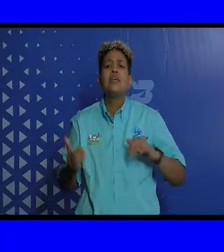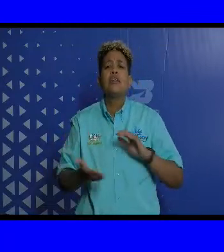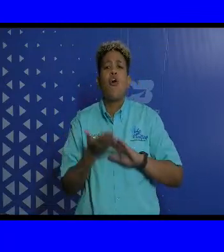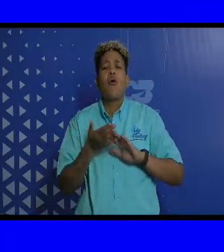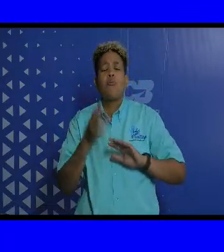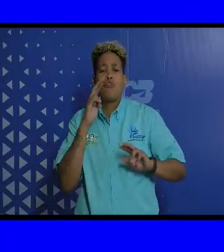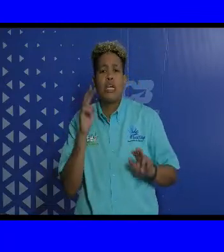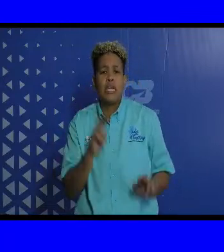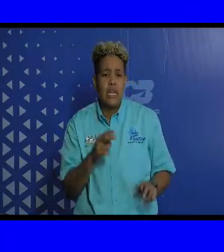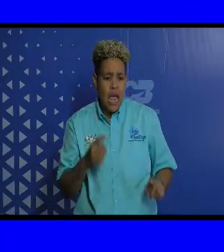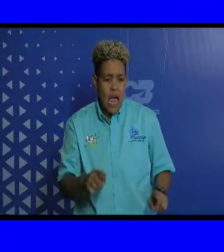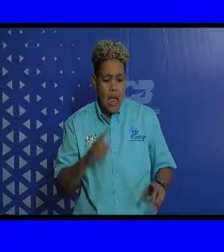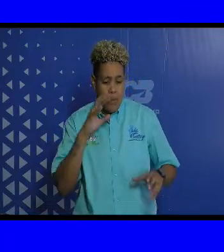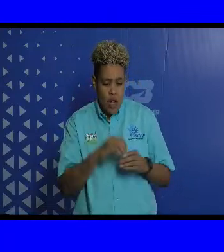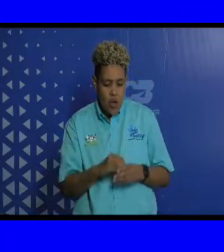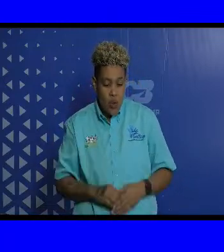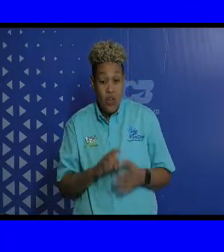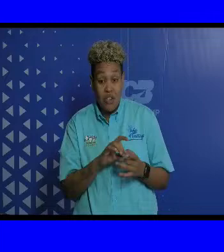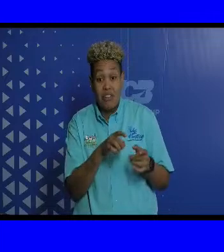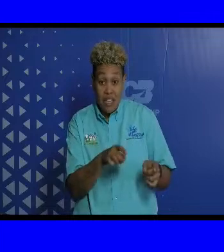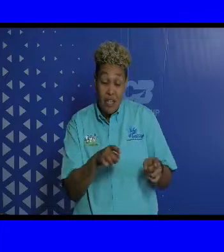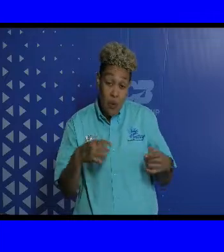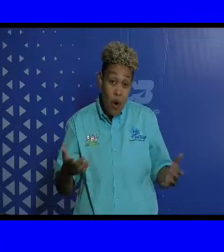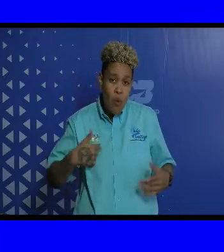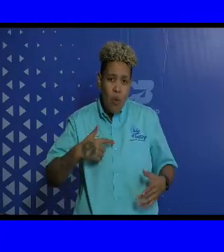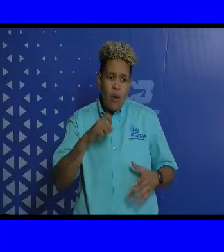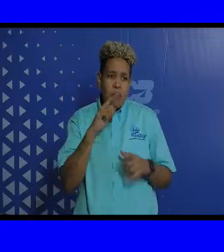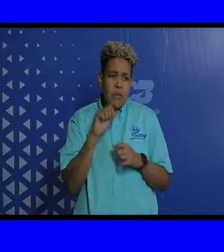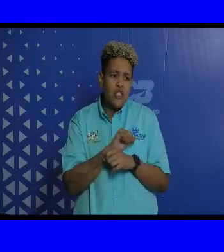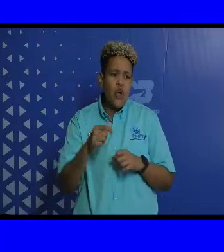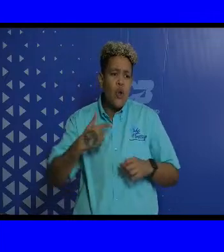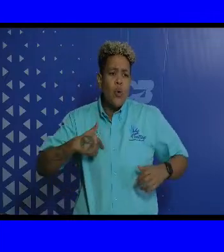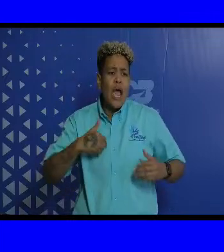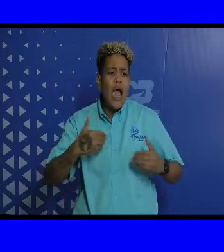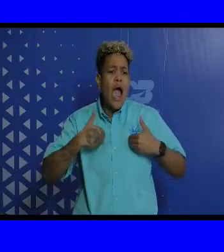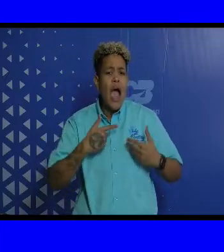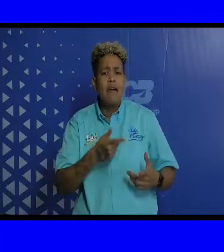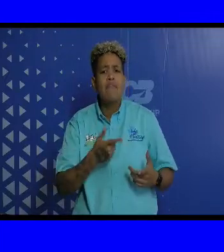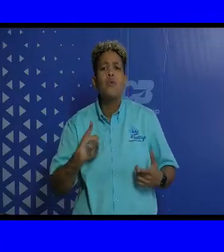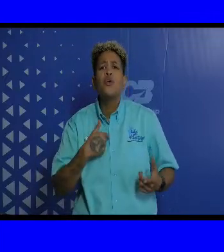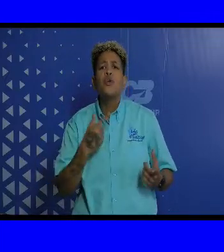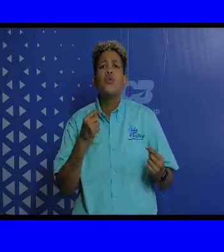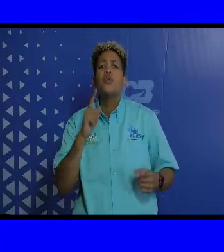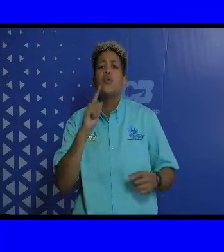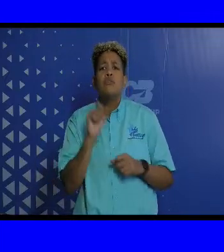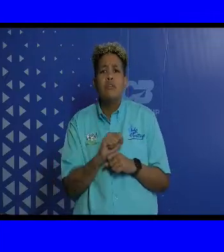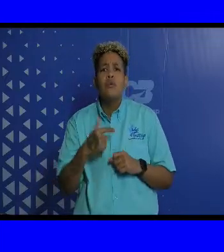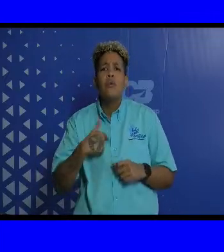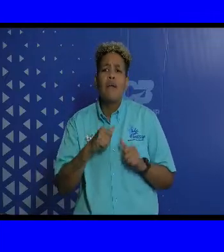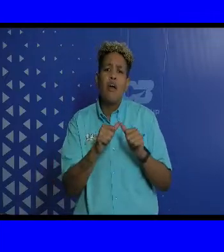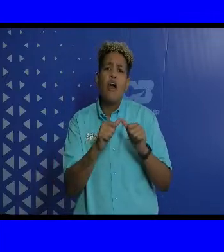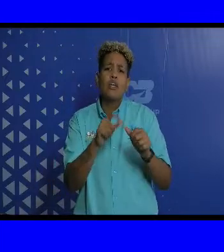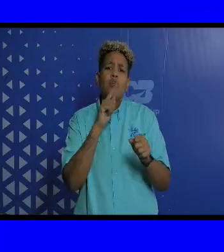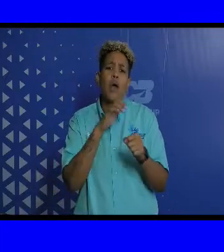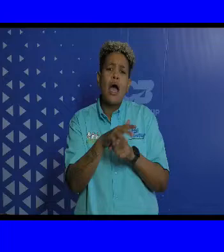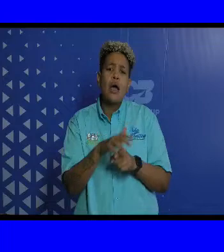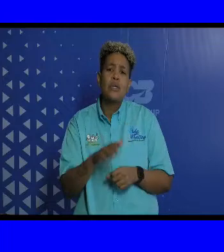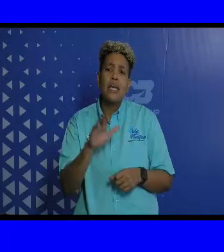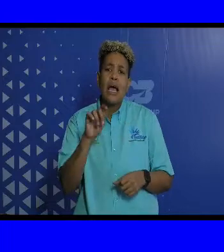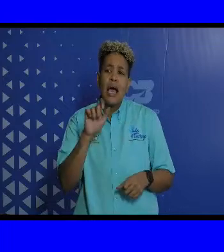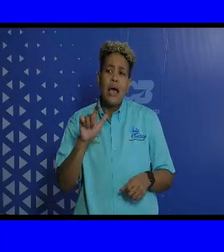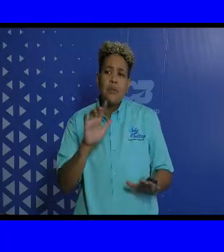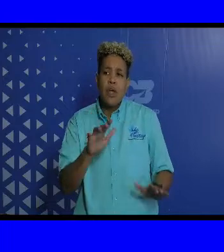operate. Included in that is we want to ensure that we do ensure that we have continued adequacy of